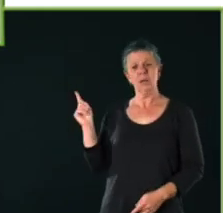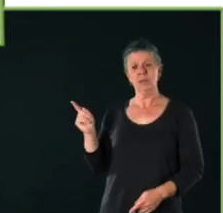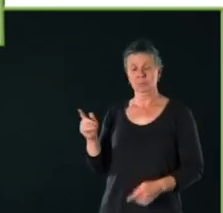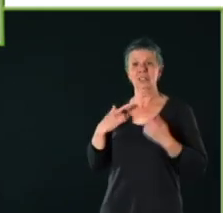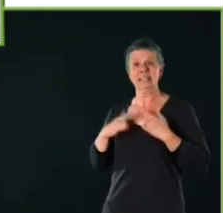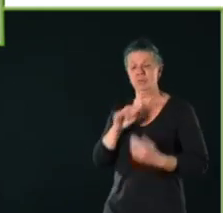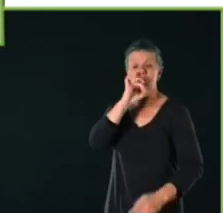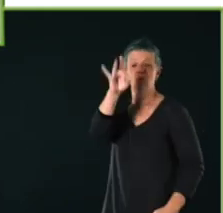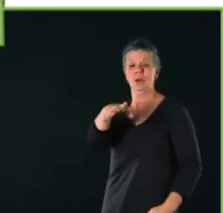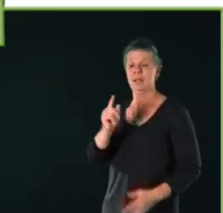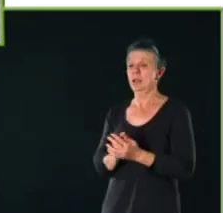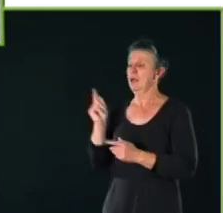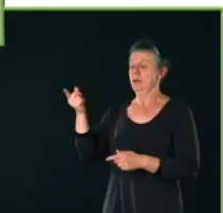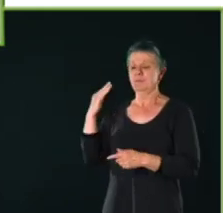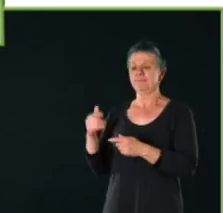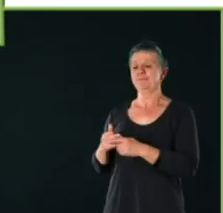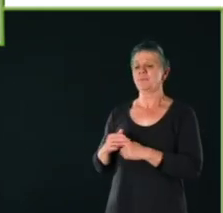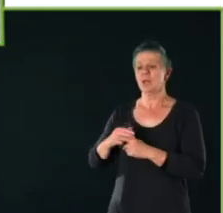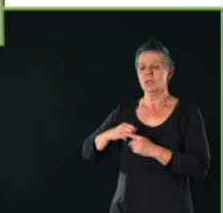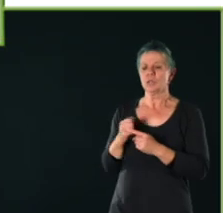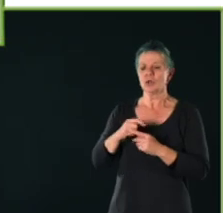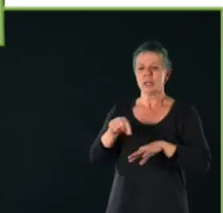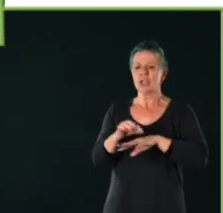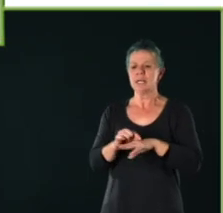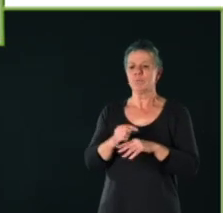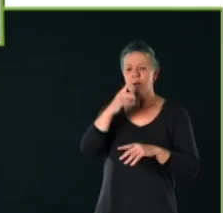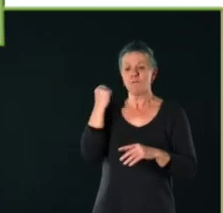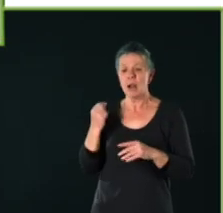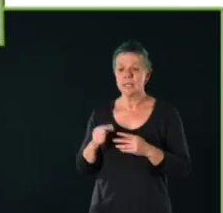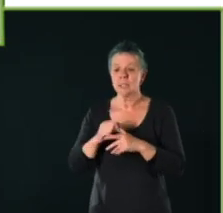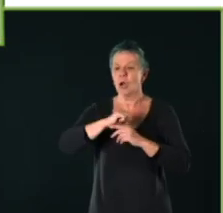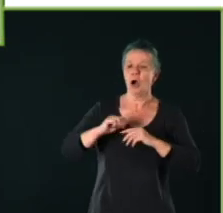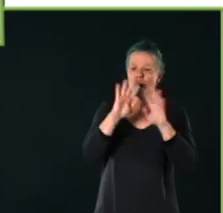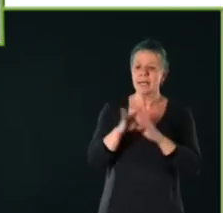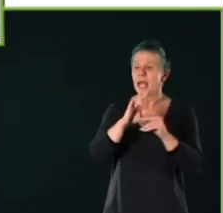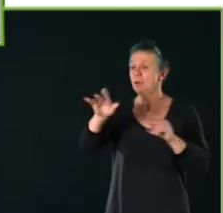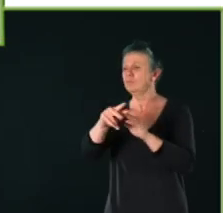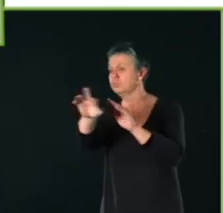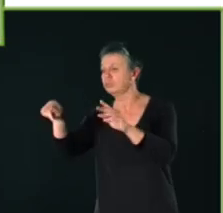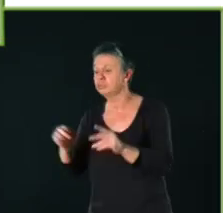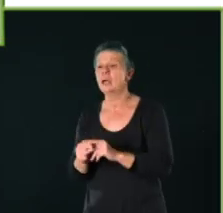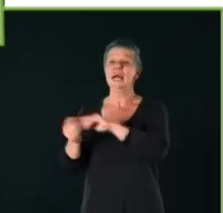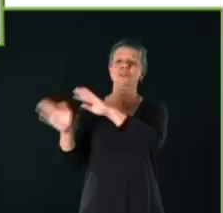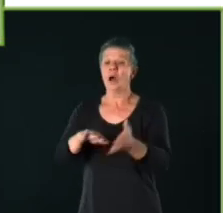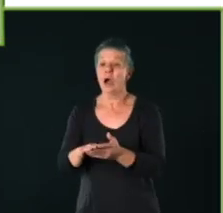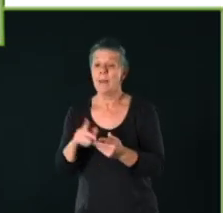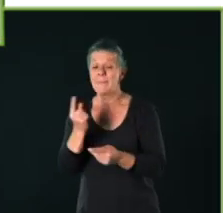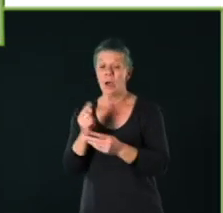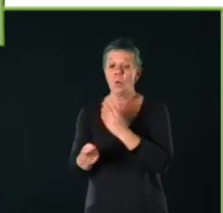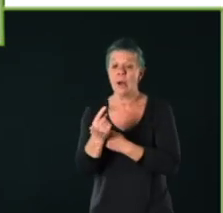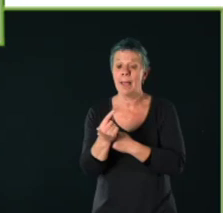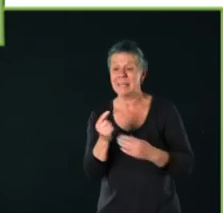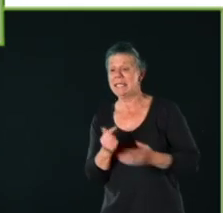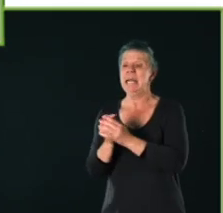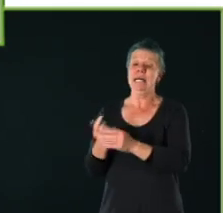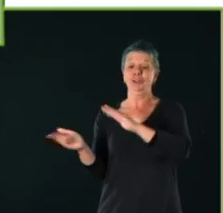thing about her is, this is just out of a bit of interest, is that she was holidaying with her Scottish husband in France during the Revolution. She died over there, but to make matters worse, the Revolution